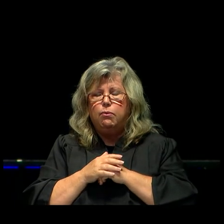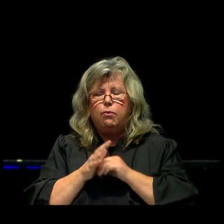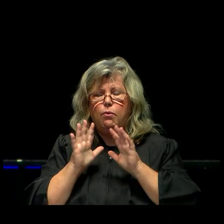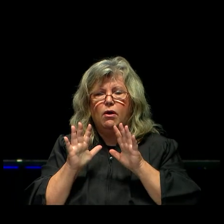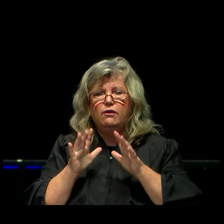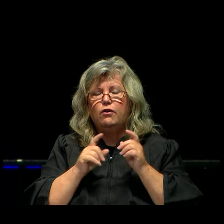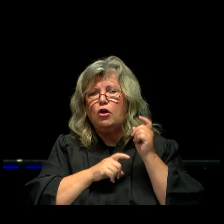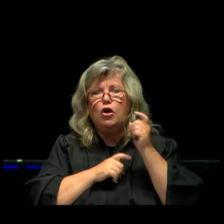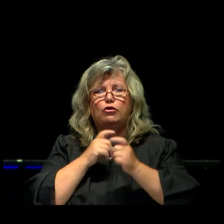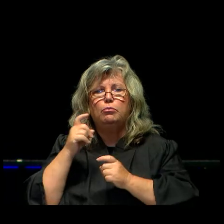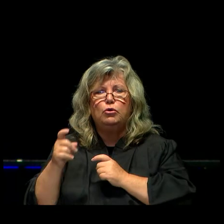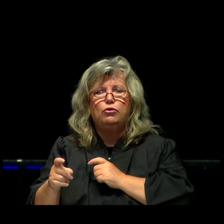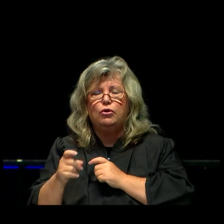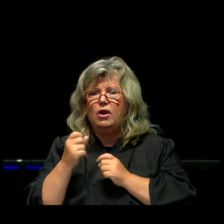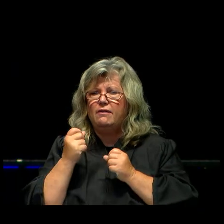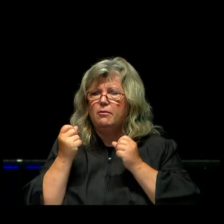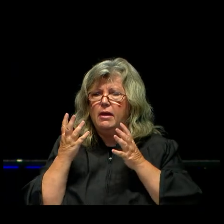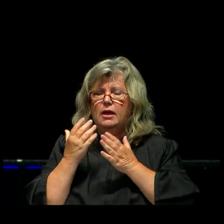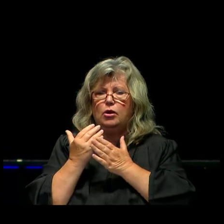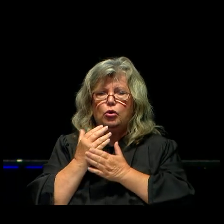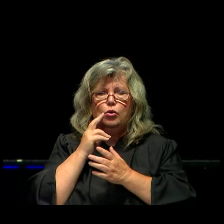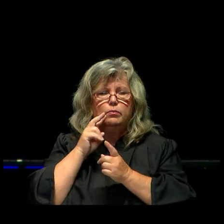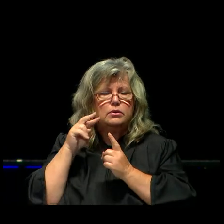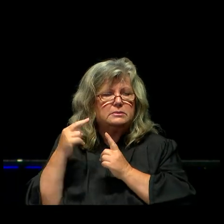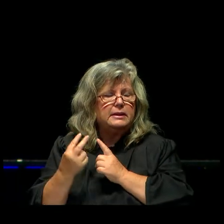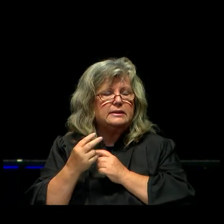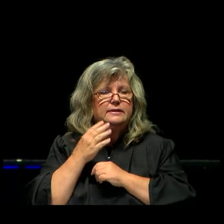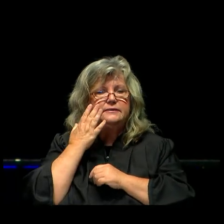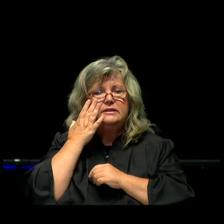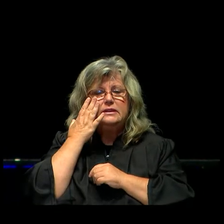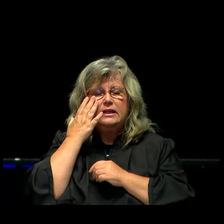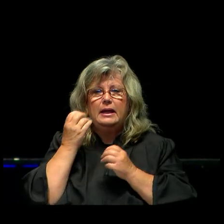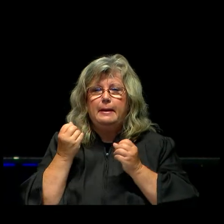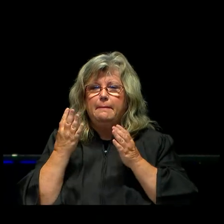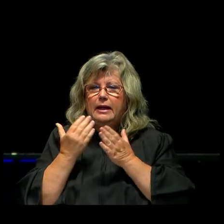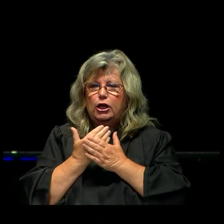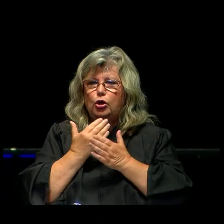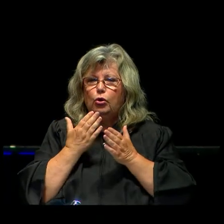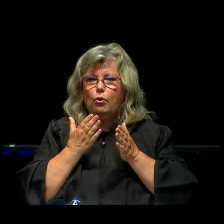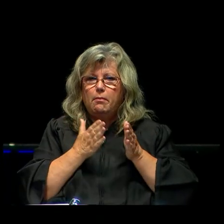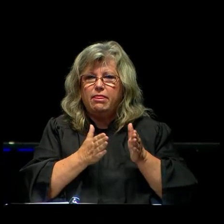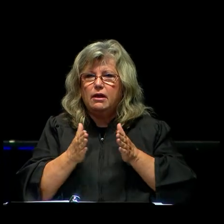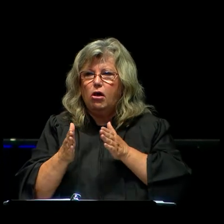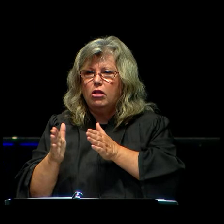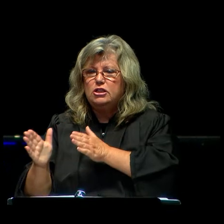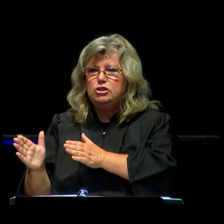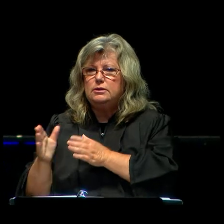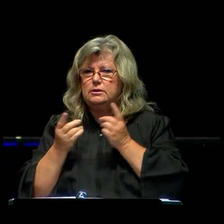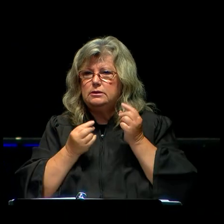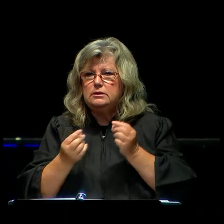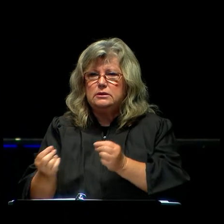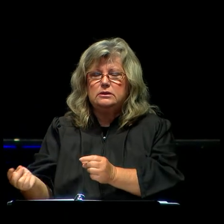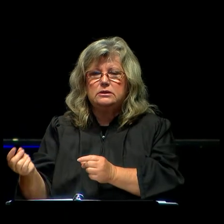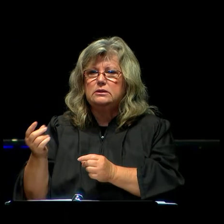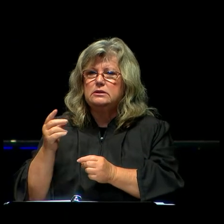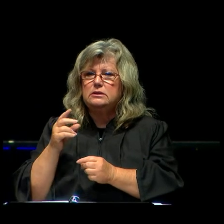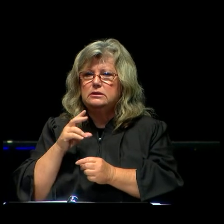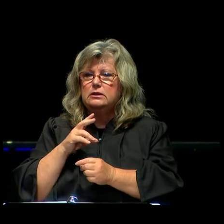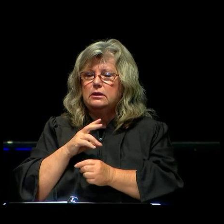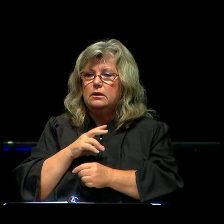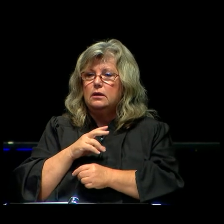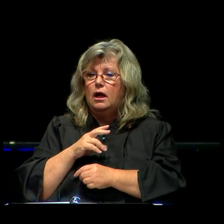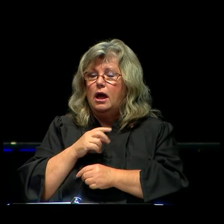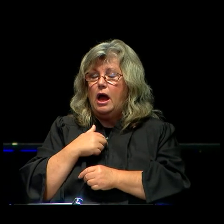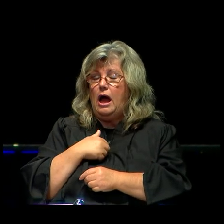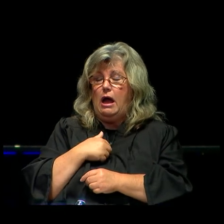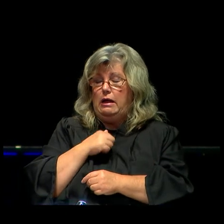bringing many, many new perspectives, many new methodologies to bear. And you don't need to be